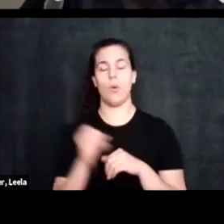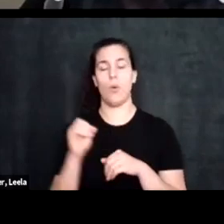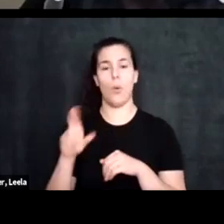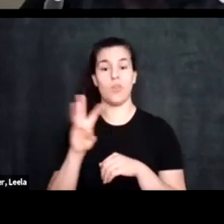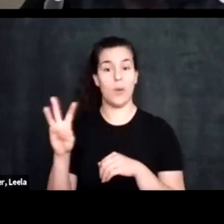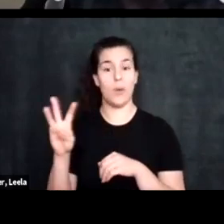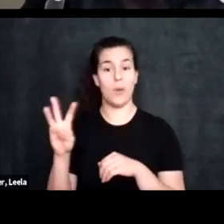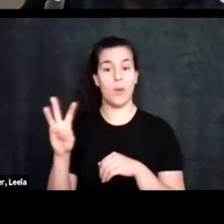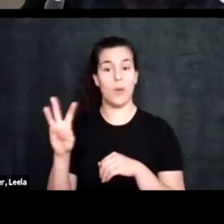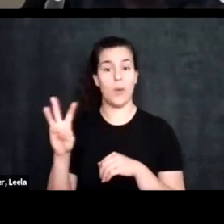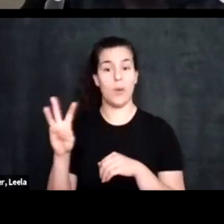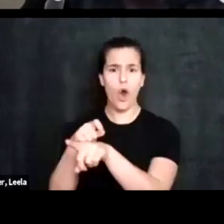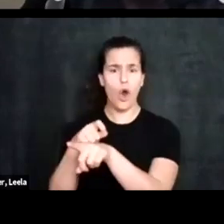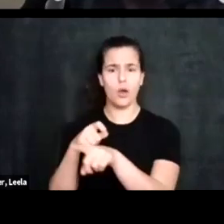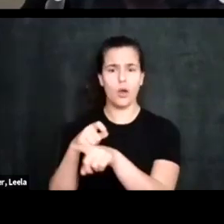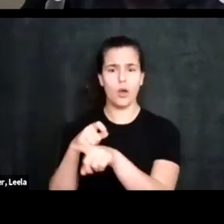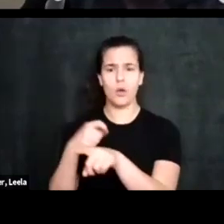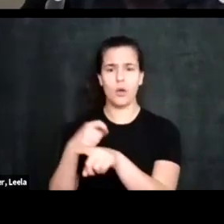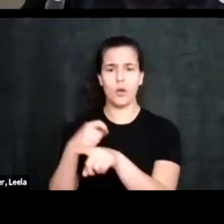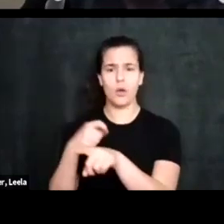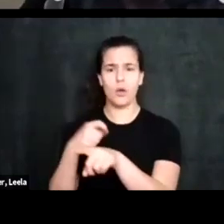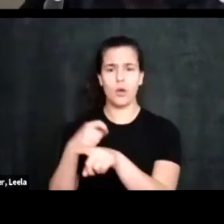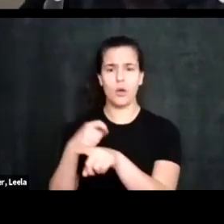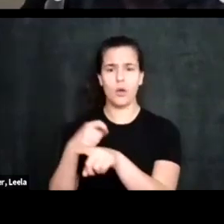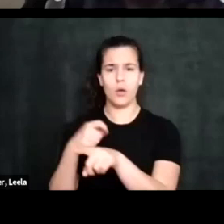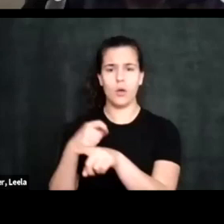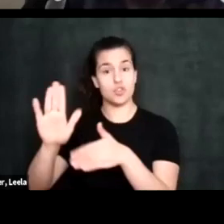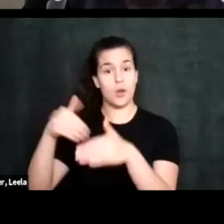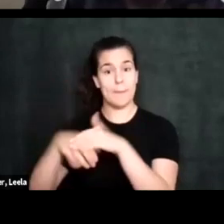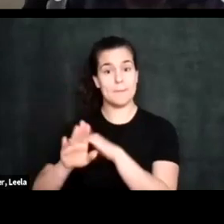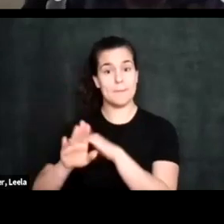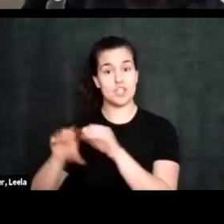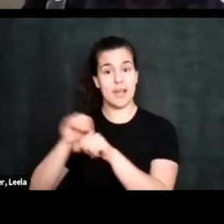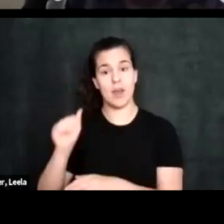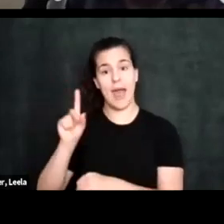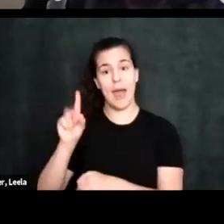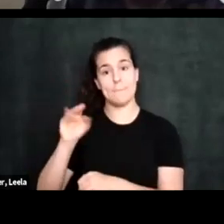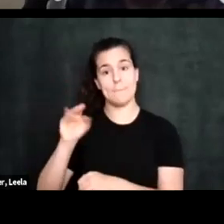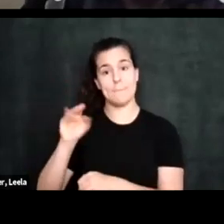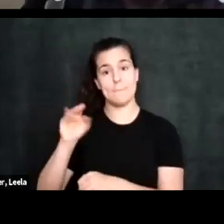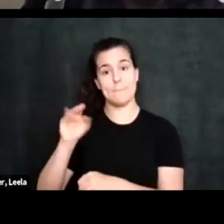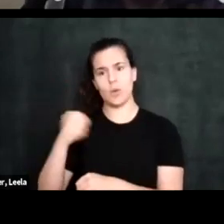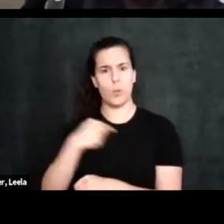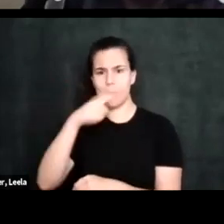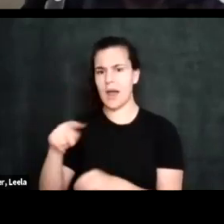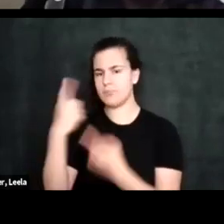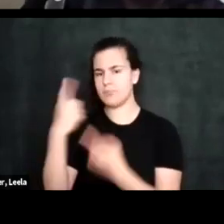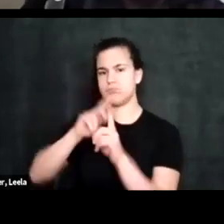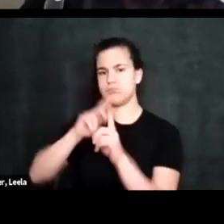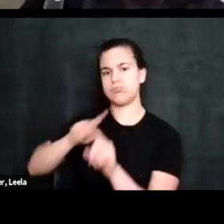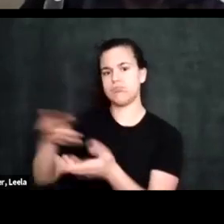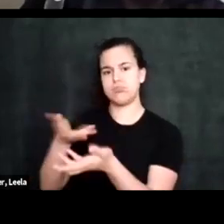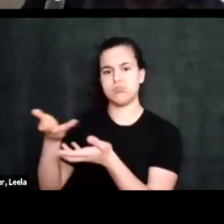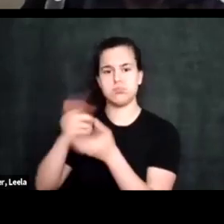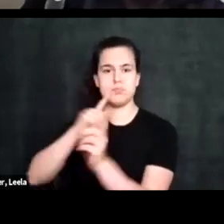call. We'll be more than happy. Reach out to your admissions counselor. We'll be more than happy to help facilitate those questions and get you the answer that you need. We